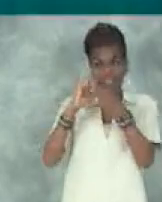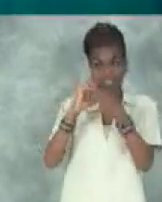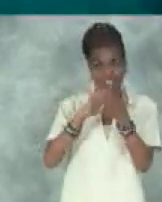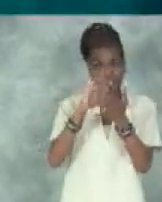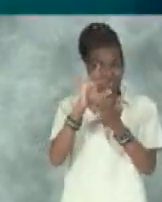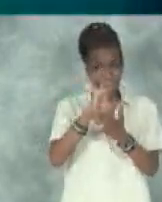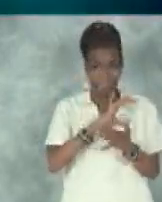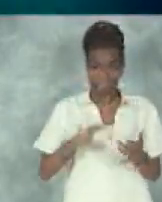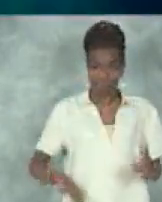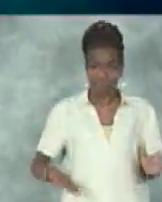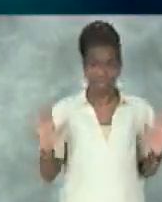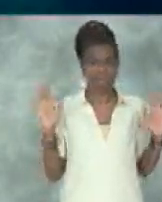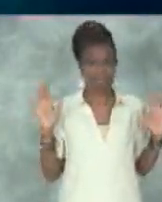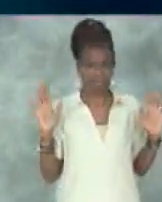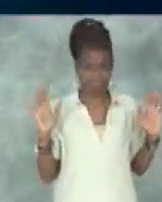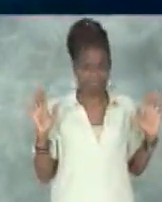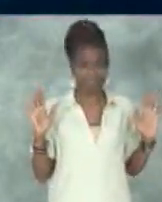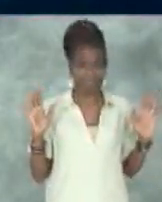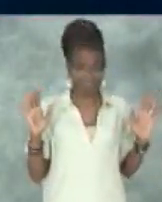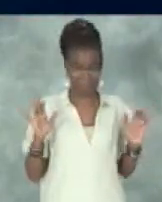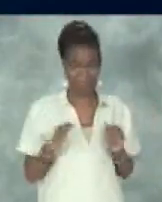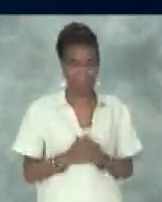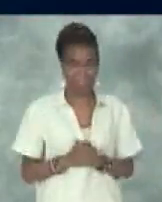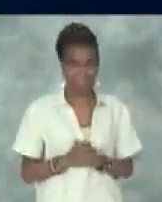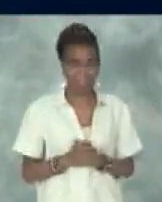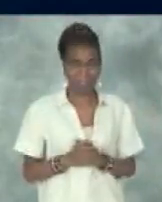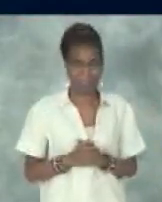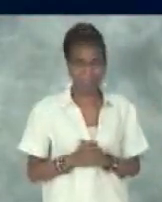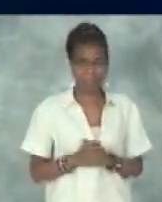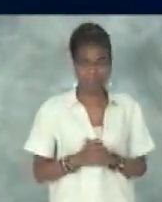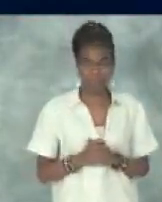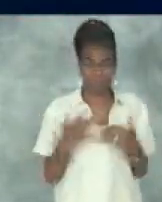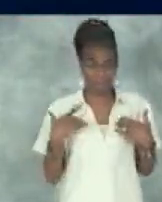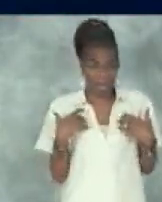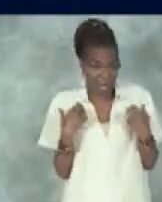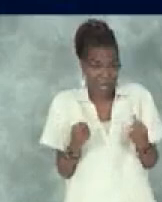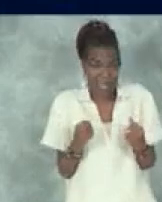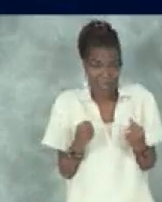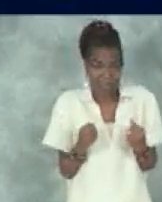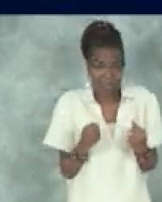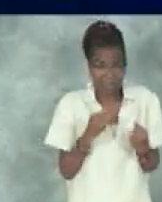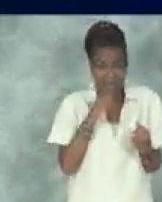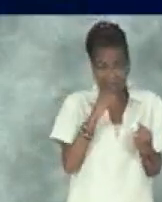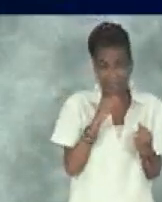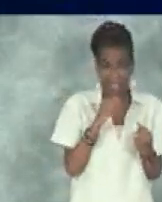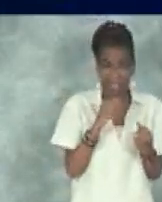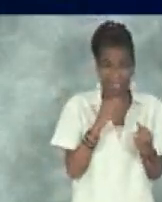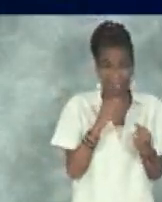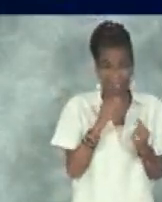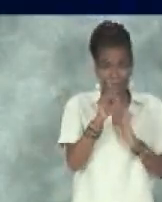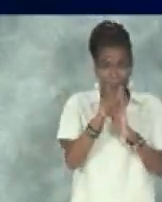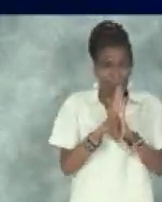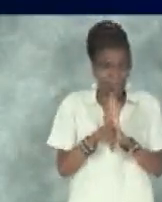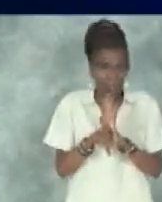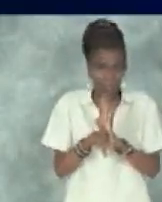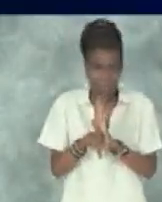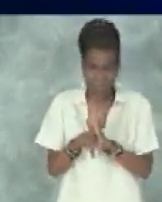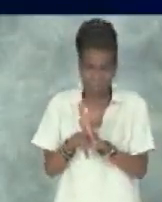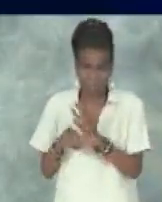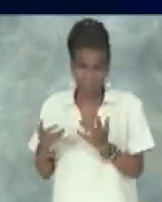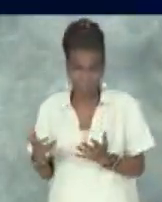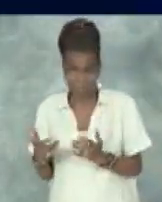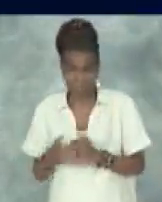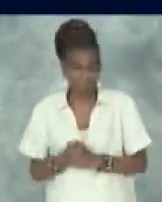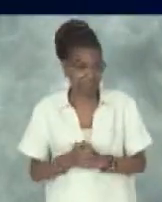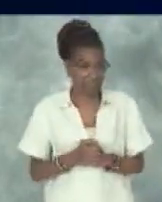Christ. Now, let me help you understand. My confidence is not in a political party. My confidence is not in